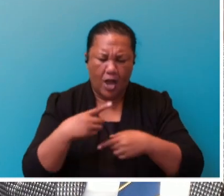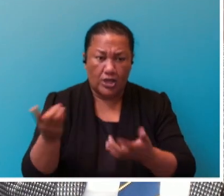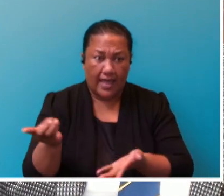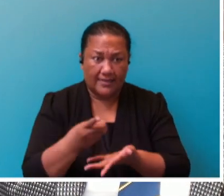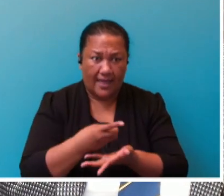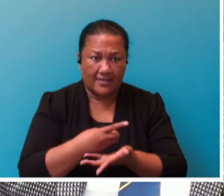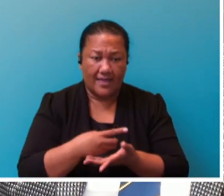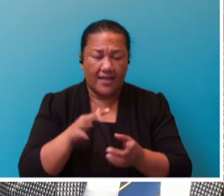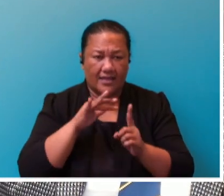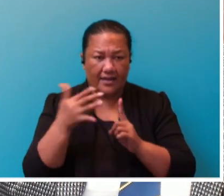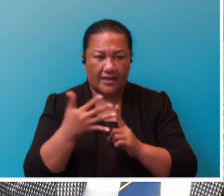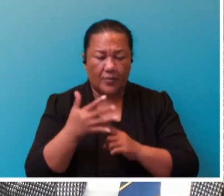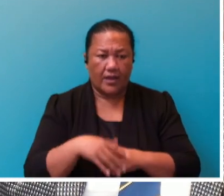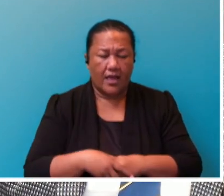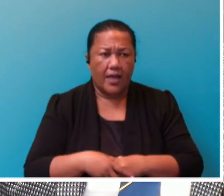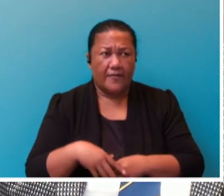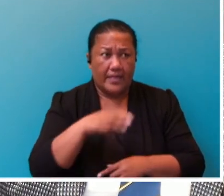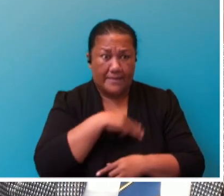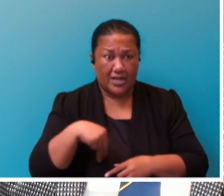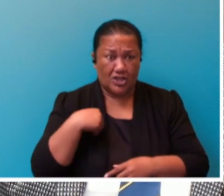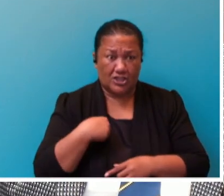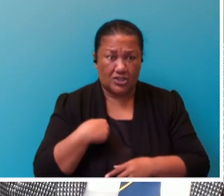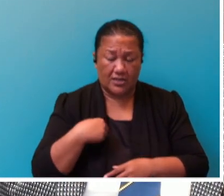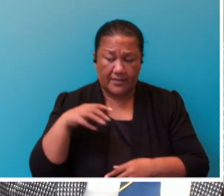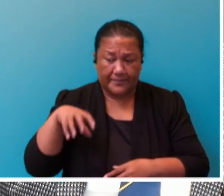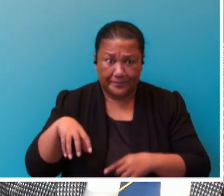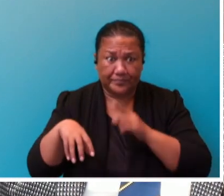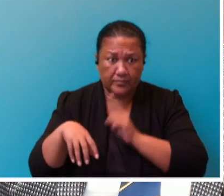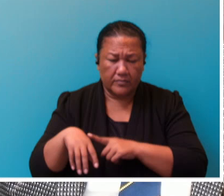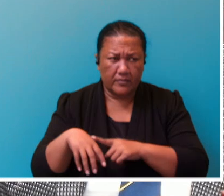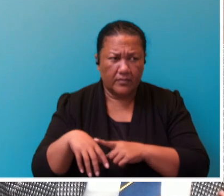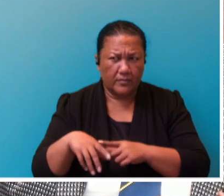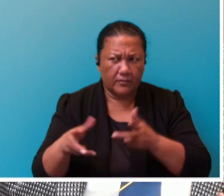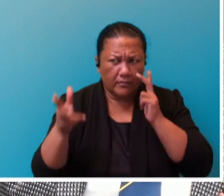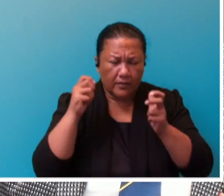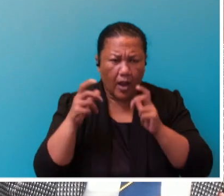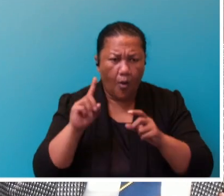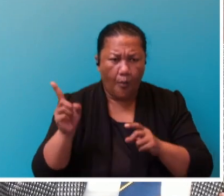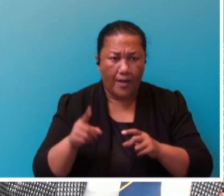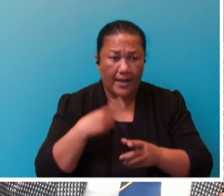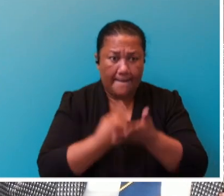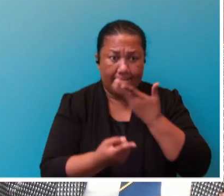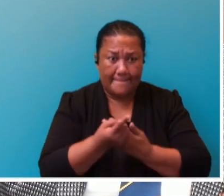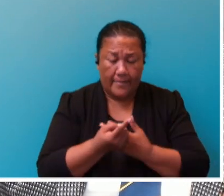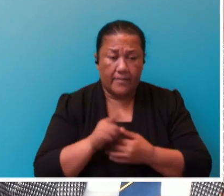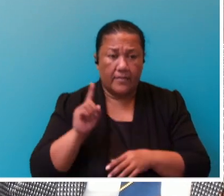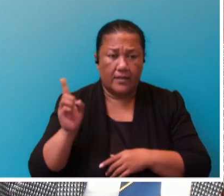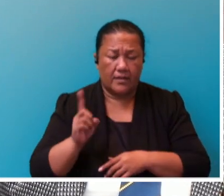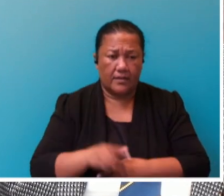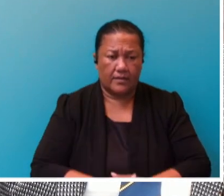Basically, the ministry, since we came on, it has what's happening. We've continued to invest significantly